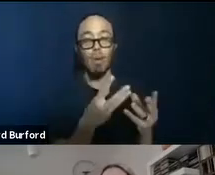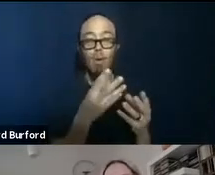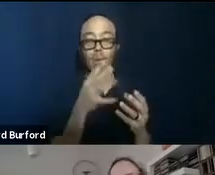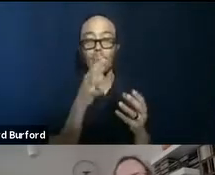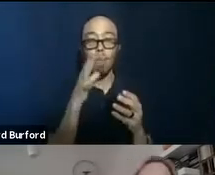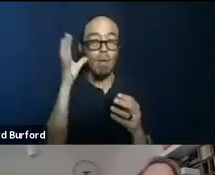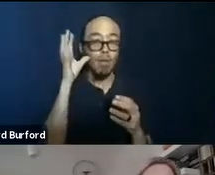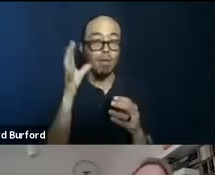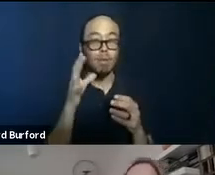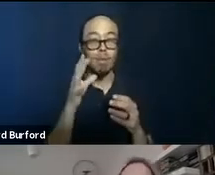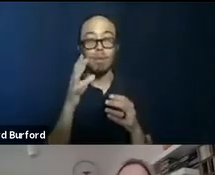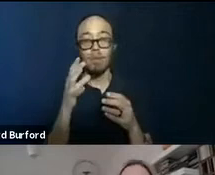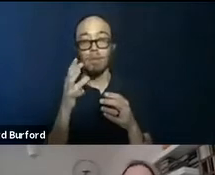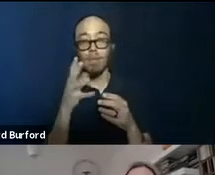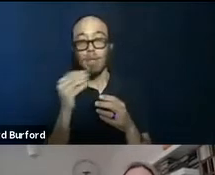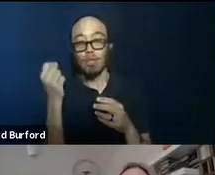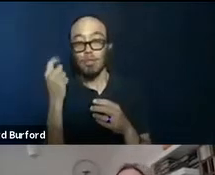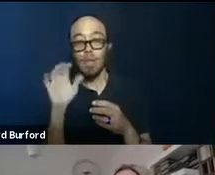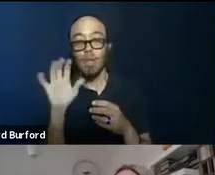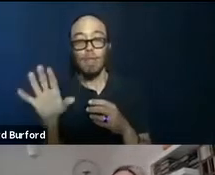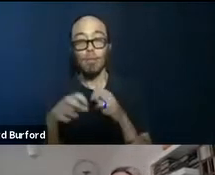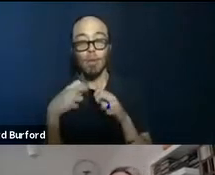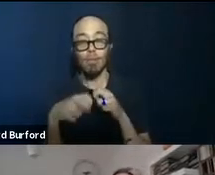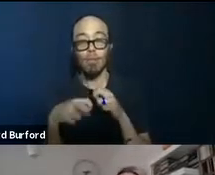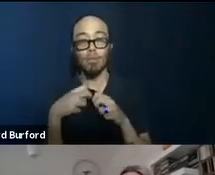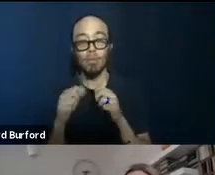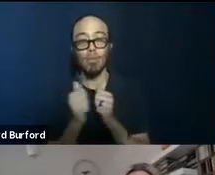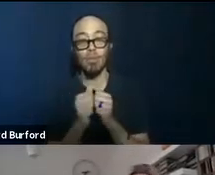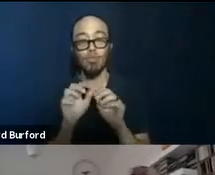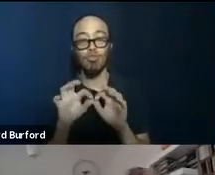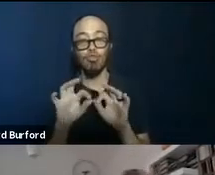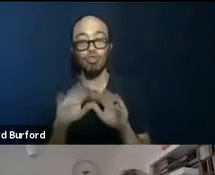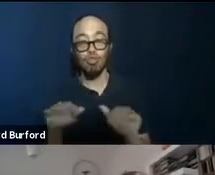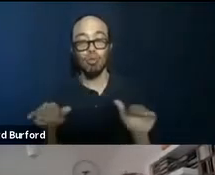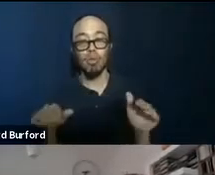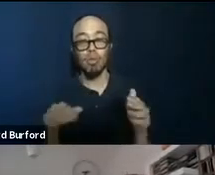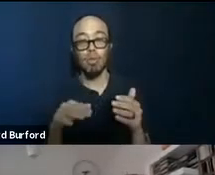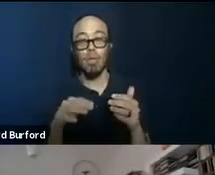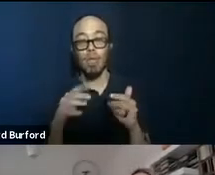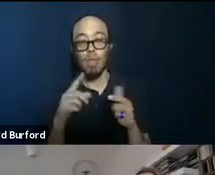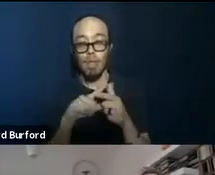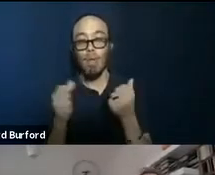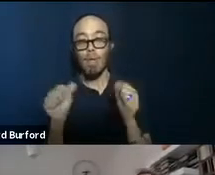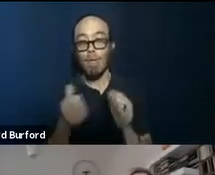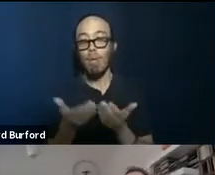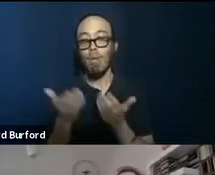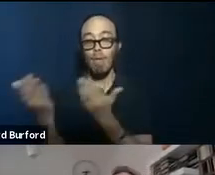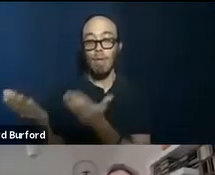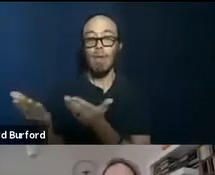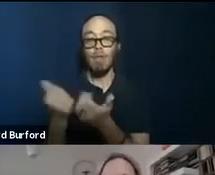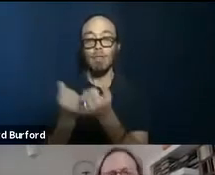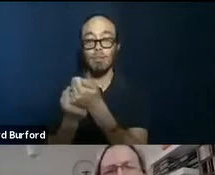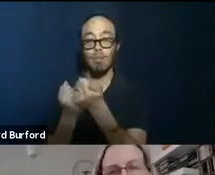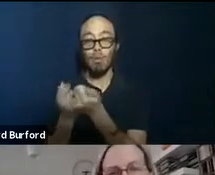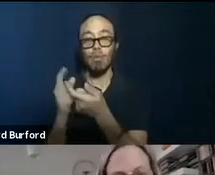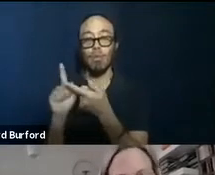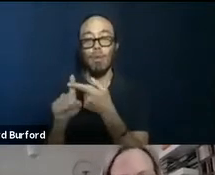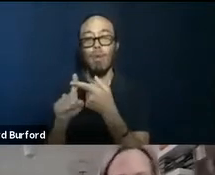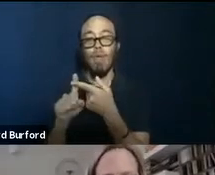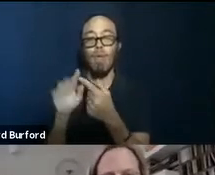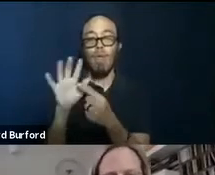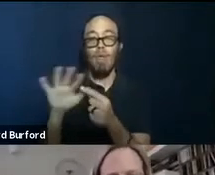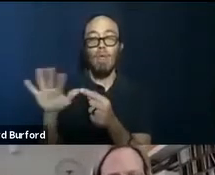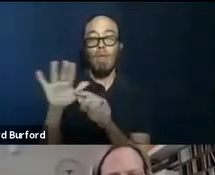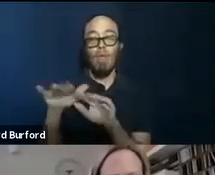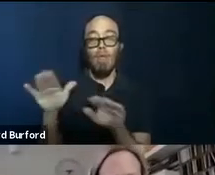and to understand their problems with the children so that you can be able to provide support where necessary